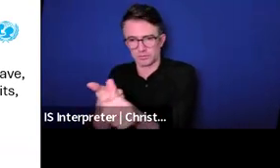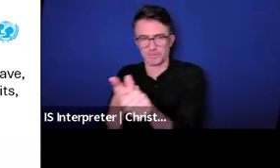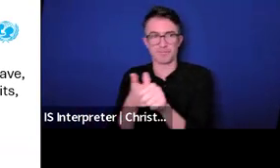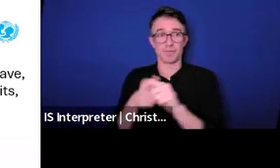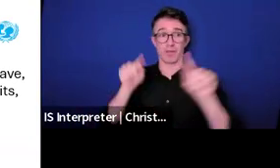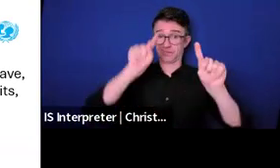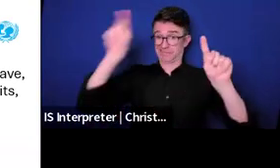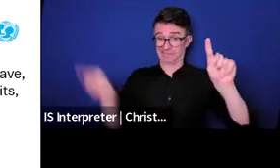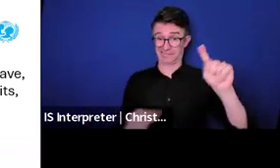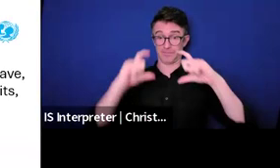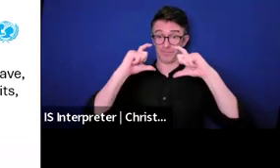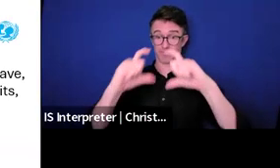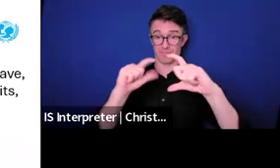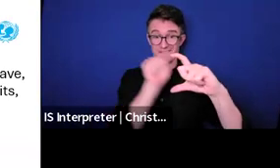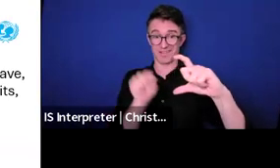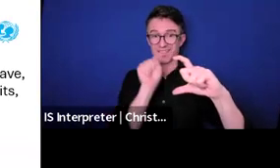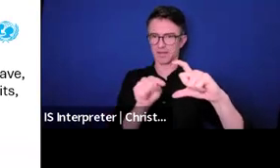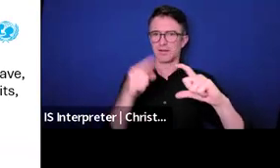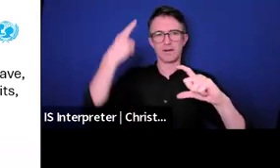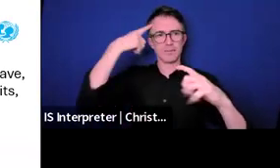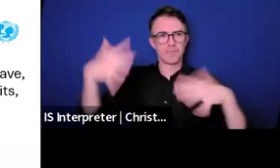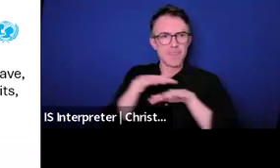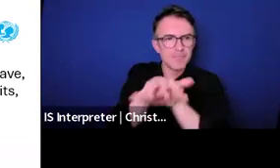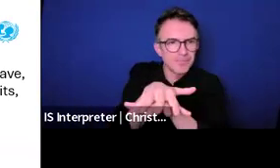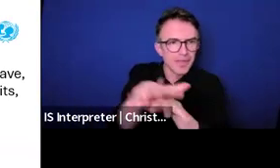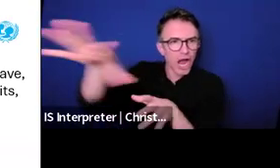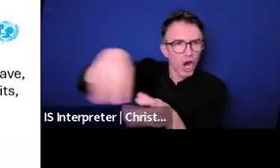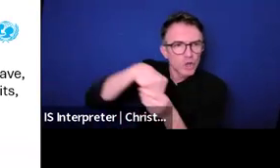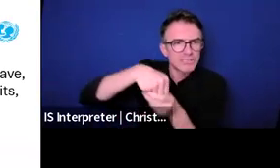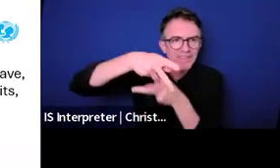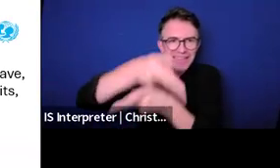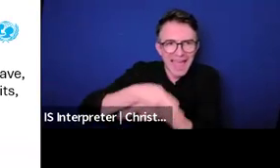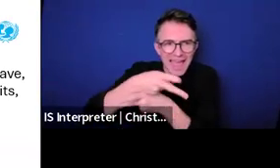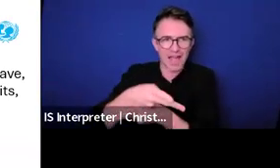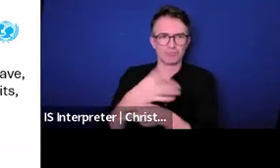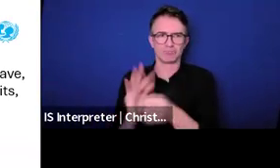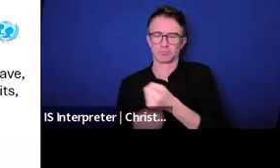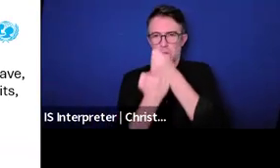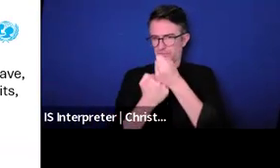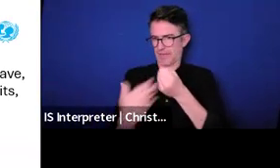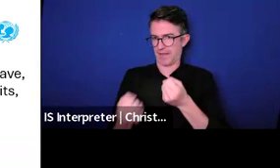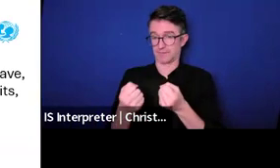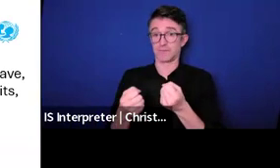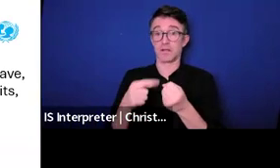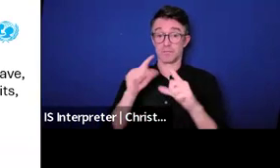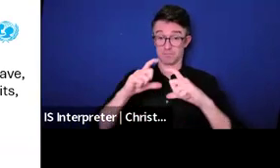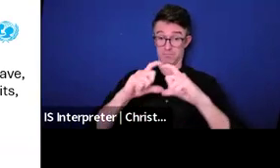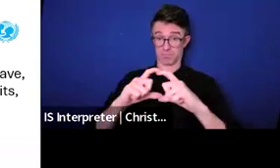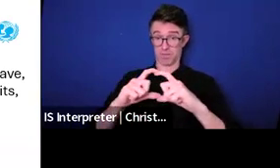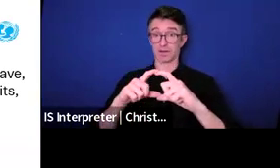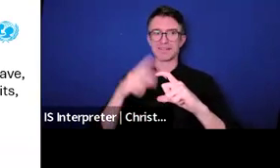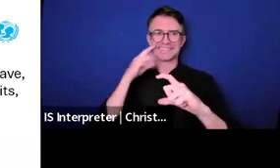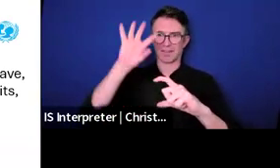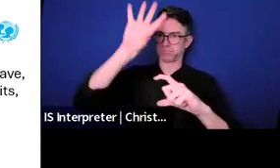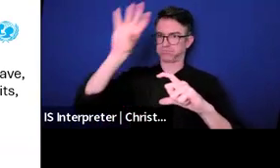that many other sectors also play a very critical role, and that a truly robust care and support system is not possible